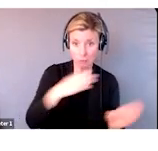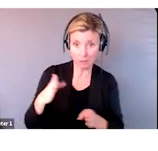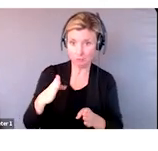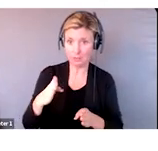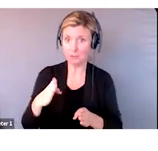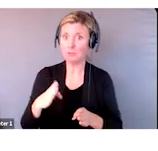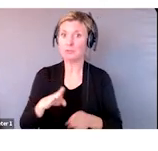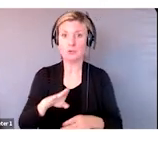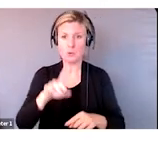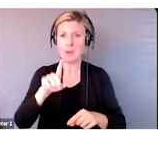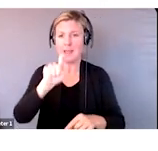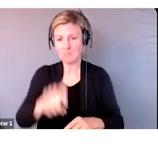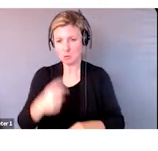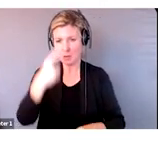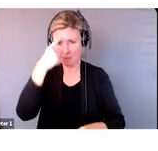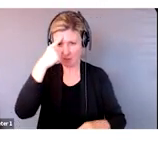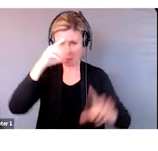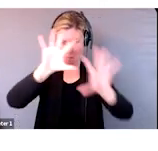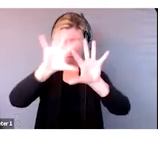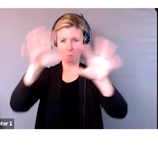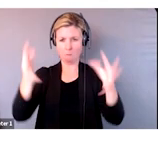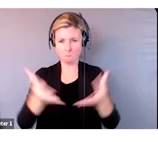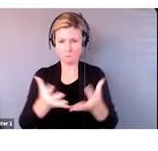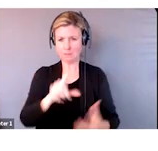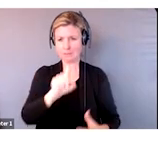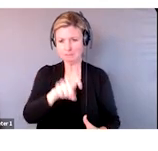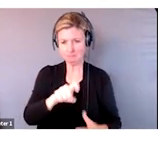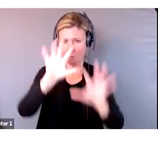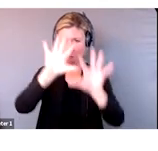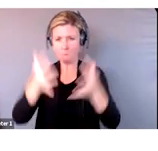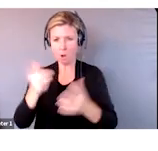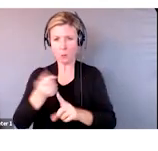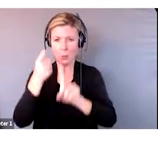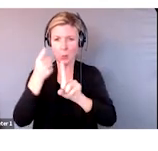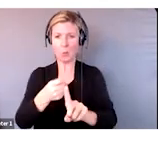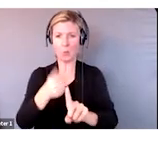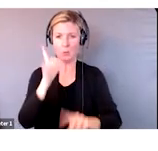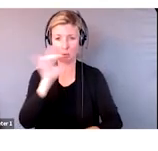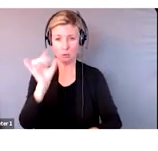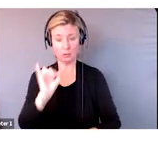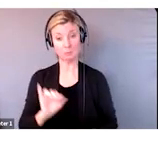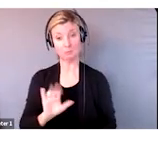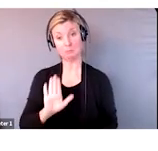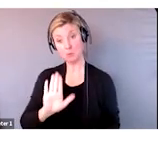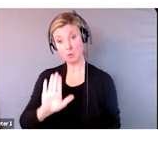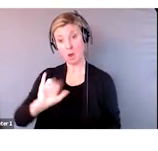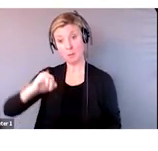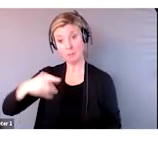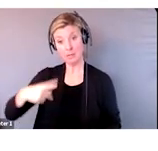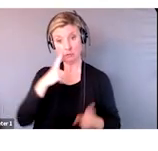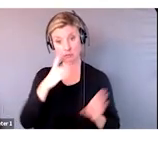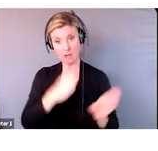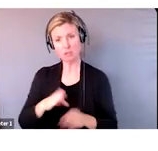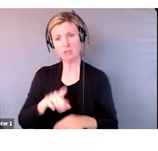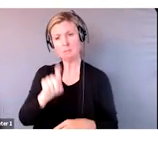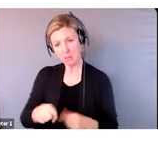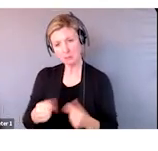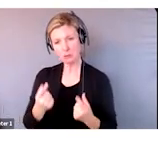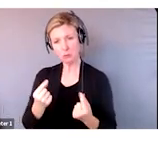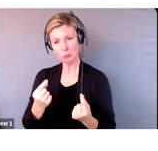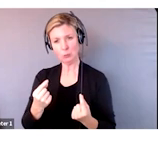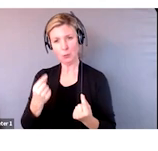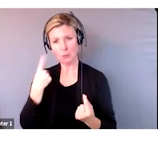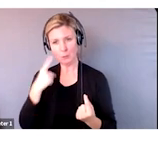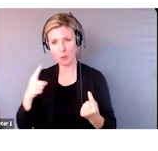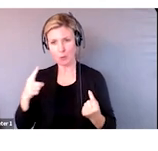step back and think about your needs and goals. What do you need your IP strategy to do in order to achieve those needs and